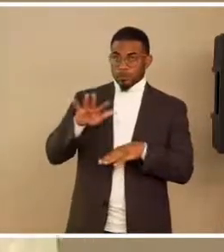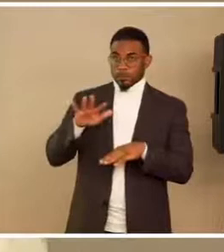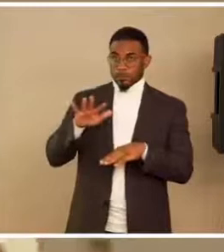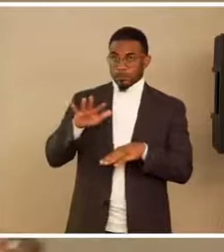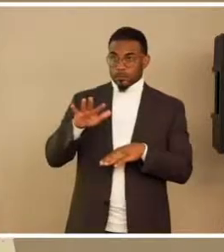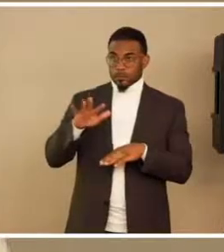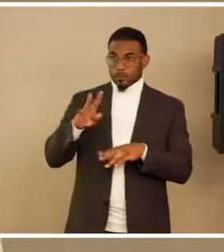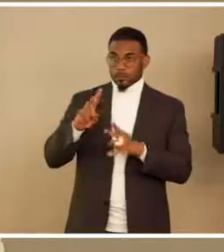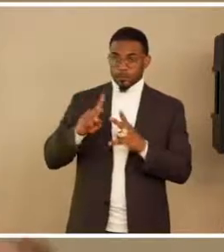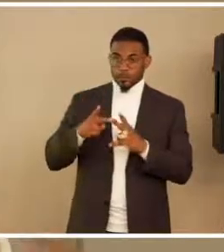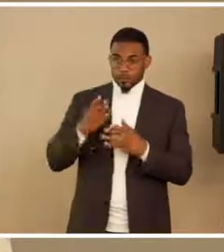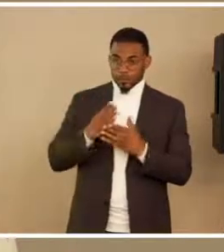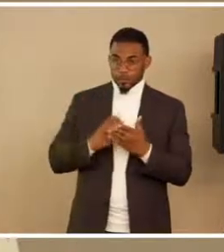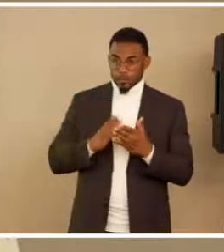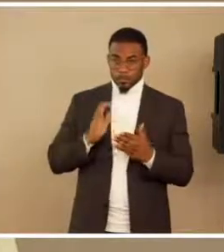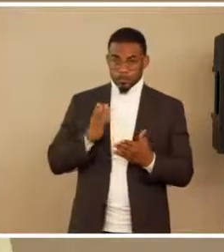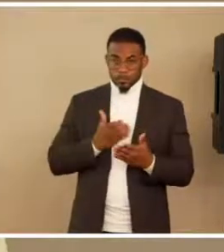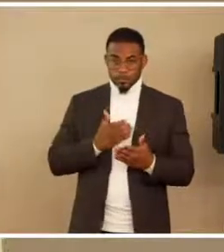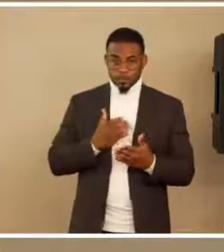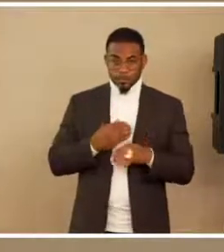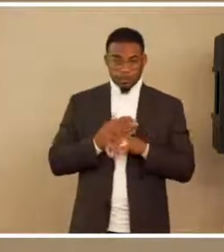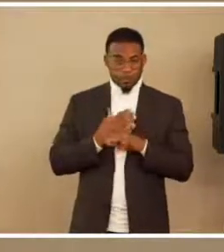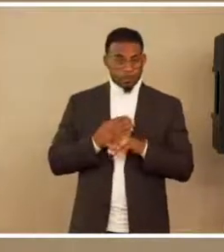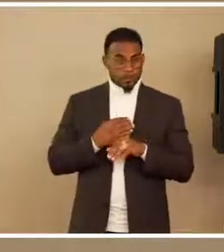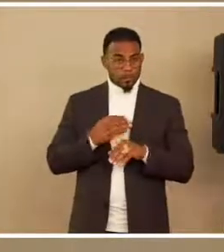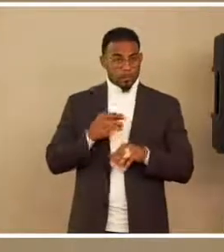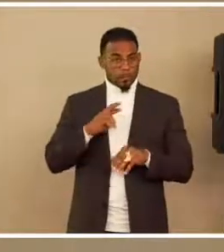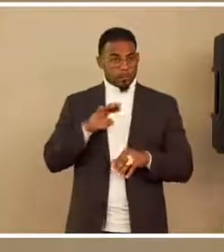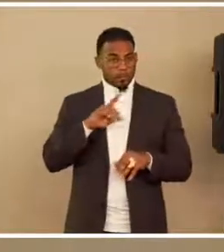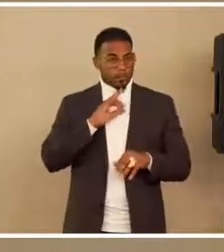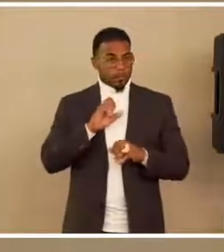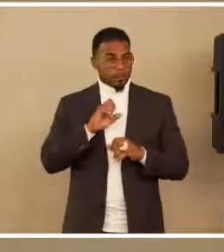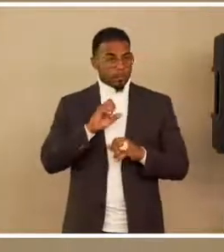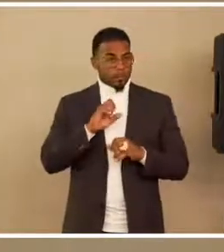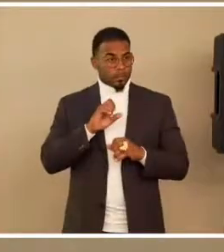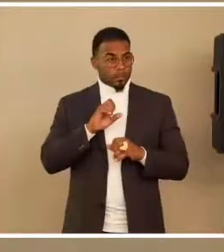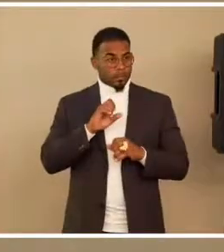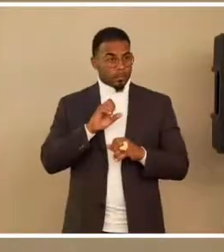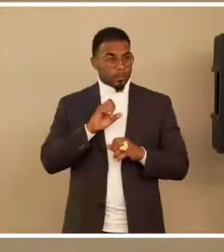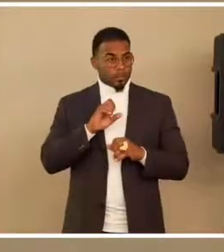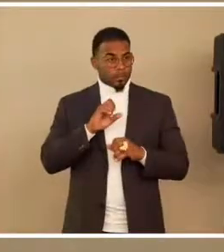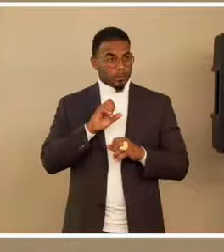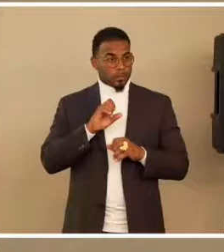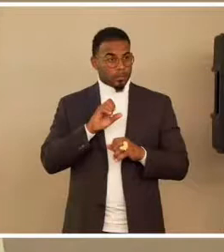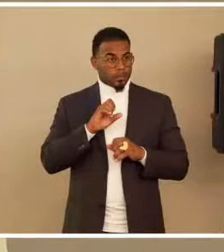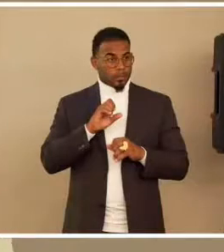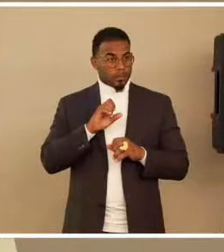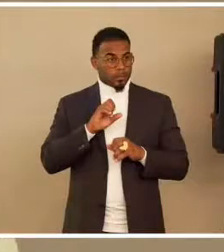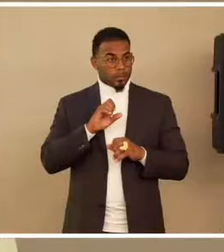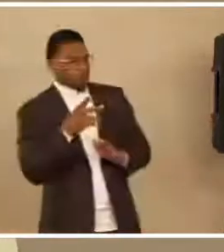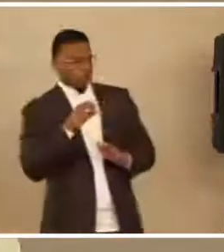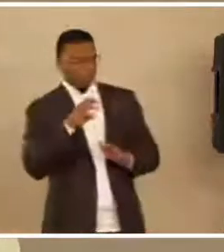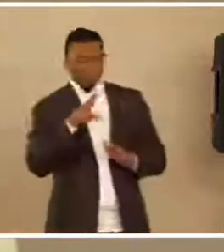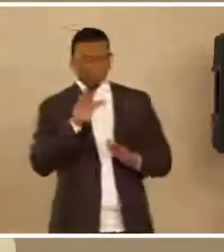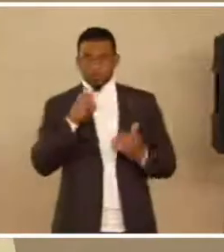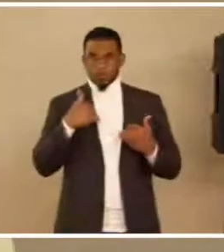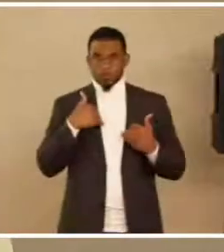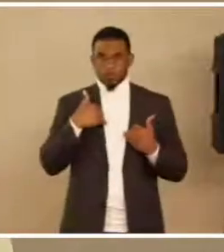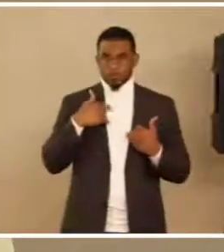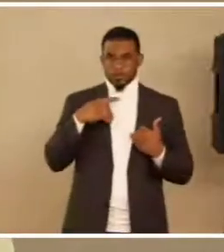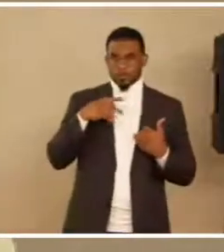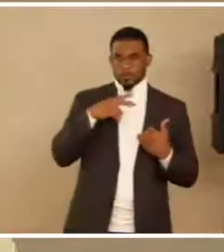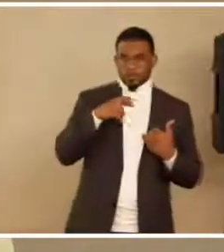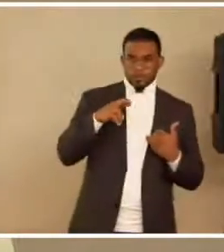the second part of our virtual reality lab is a fellows program where we've selected 3 fellows who have